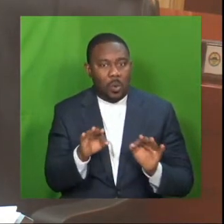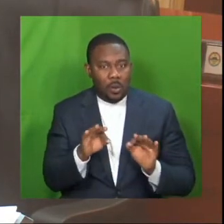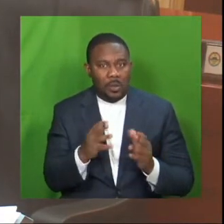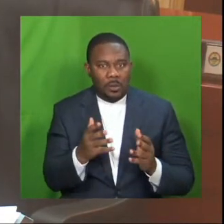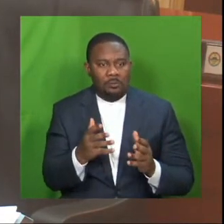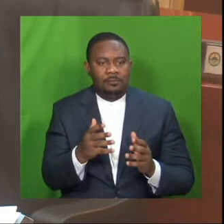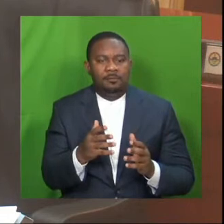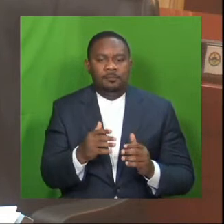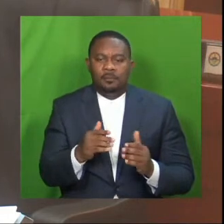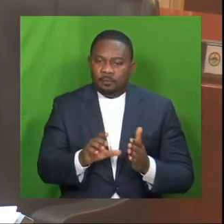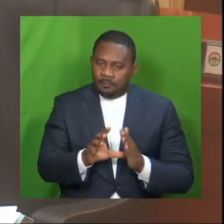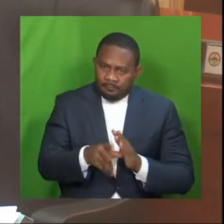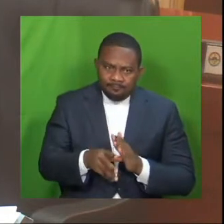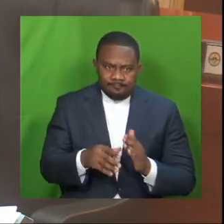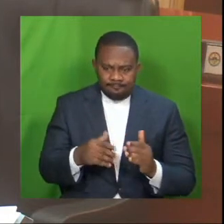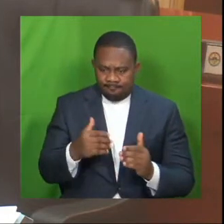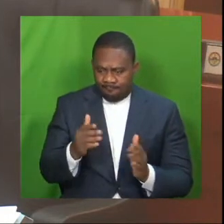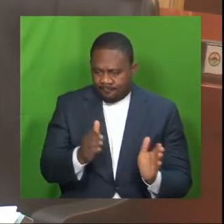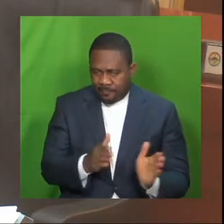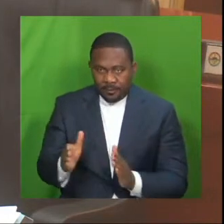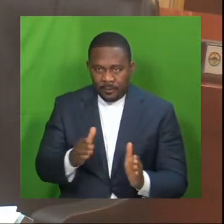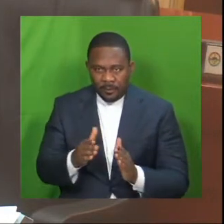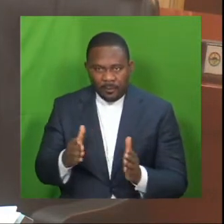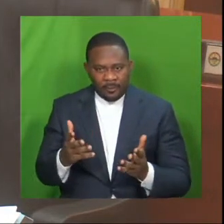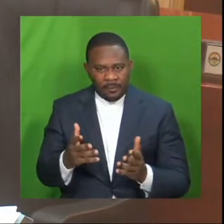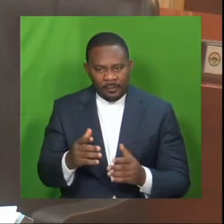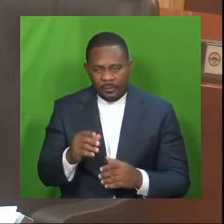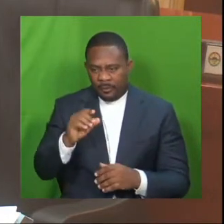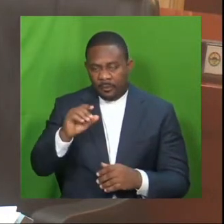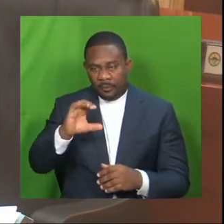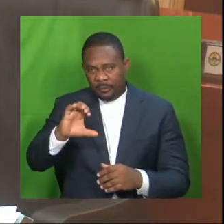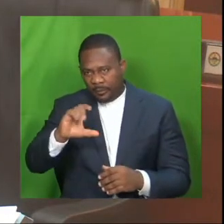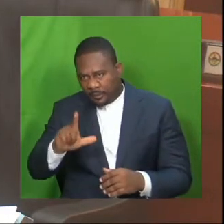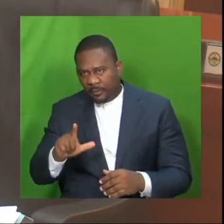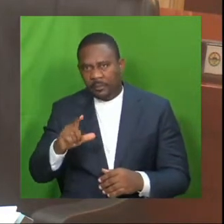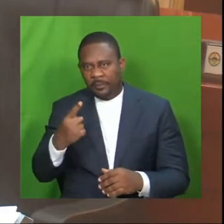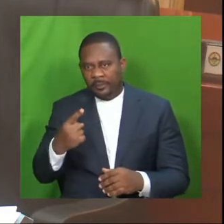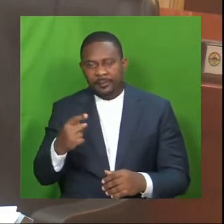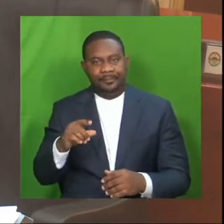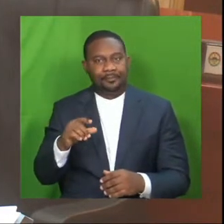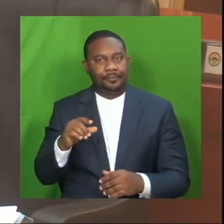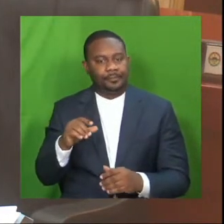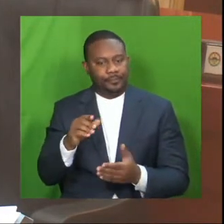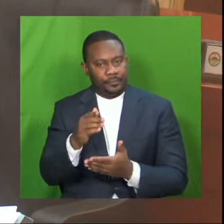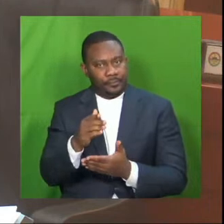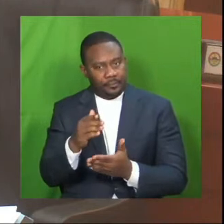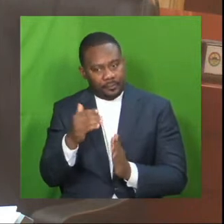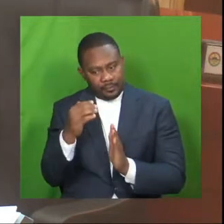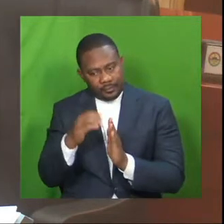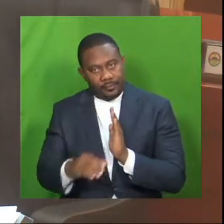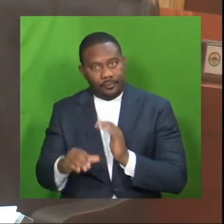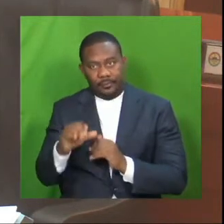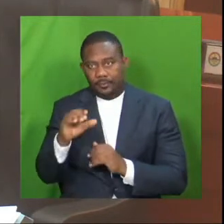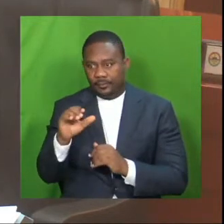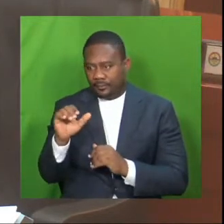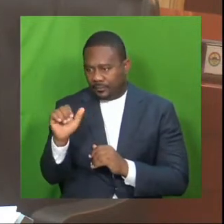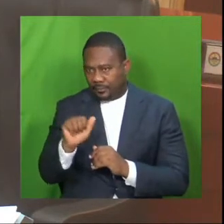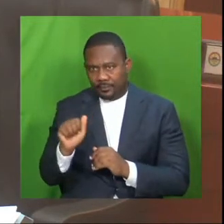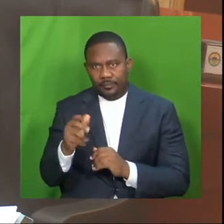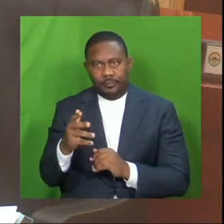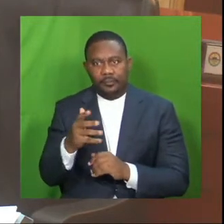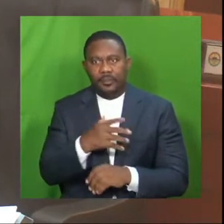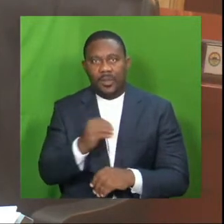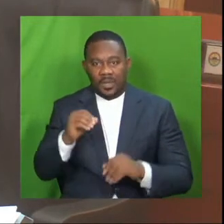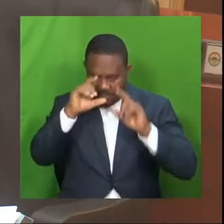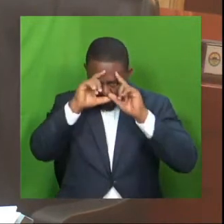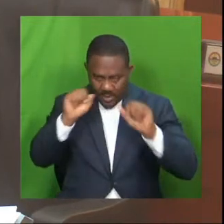of the preceding clauses of this article, other than clause 1 and paragraph A of clause 2, shall not apply, and accordingly the President shall give